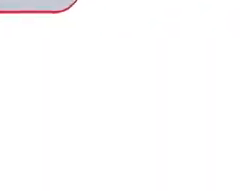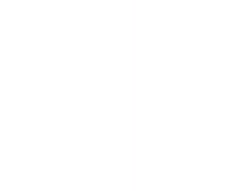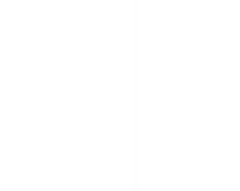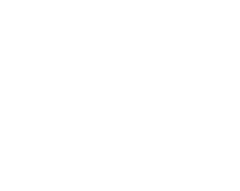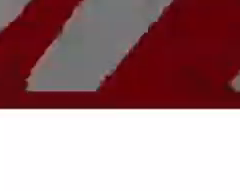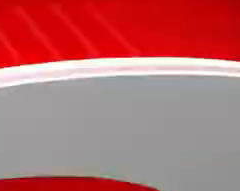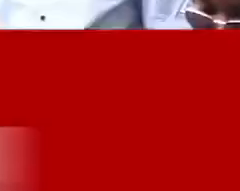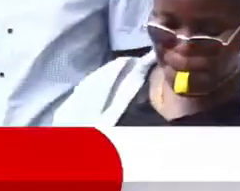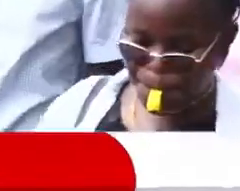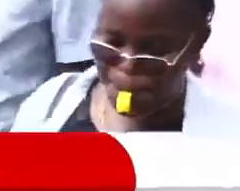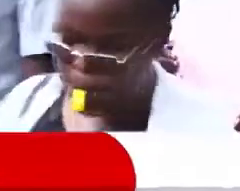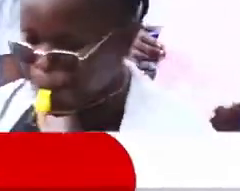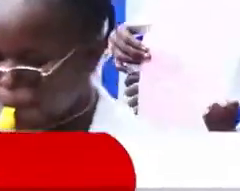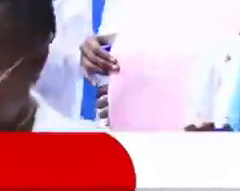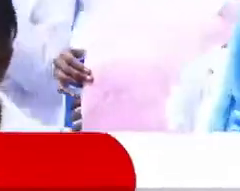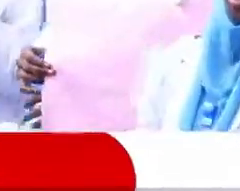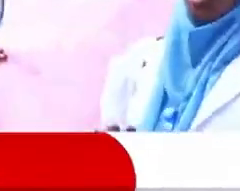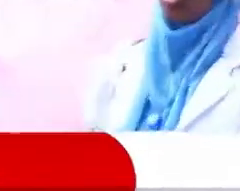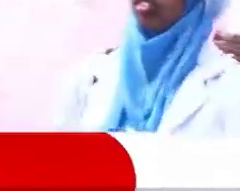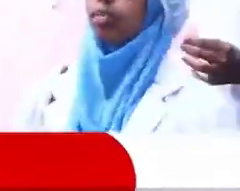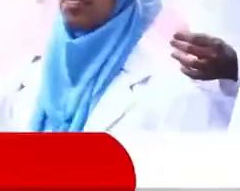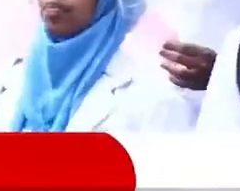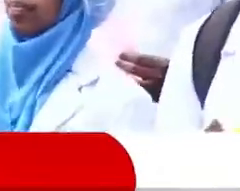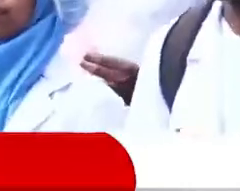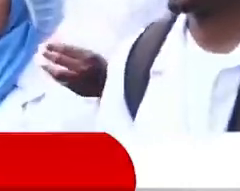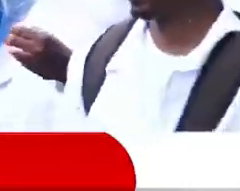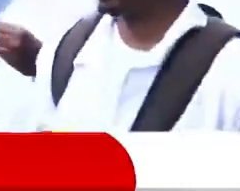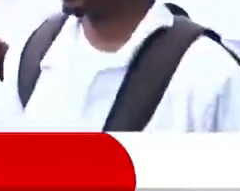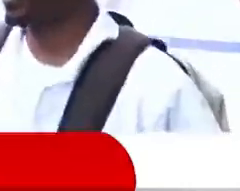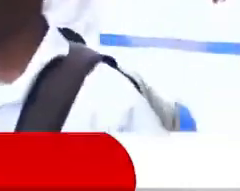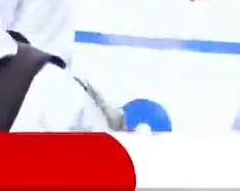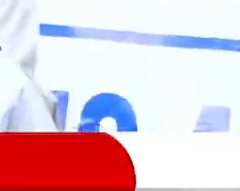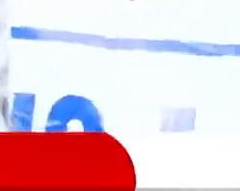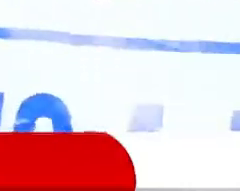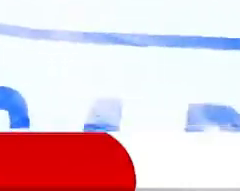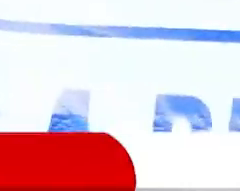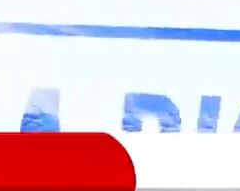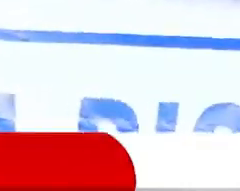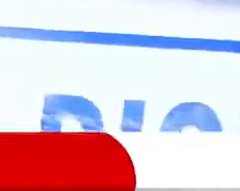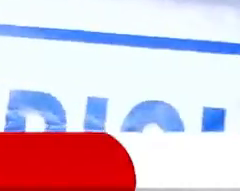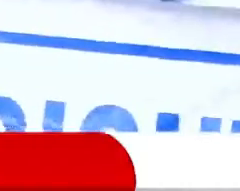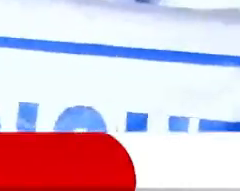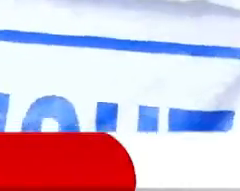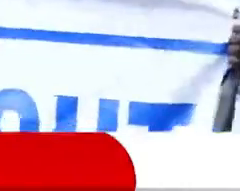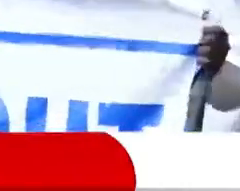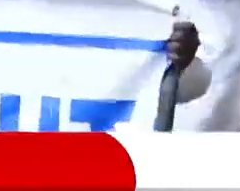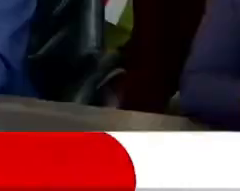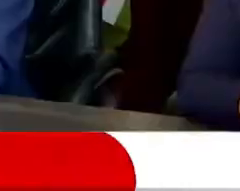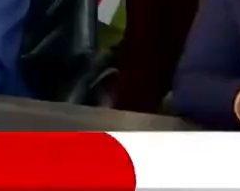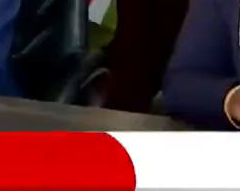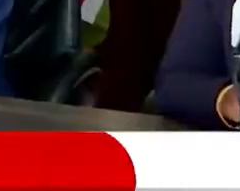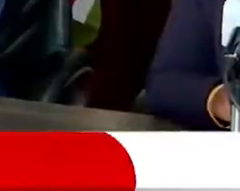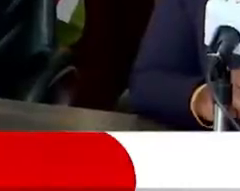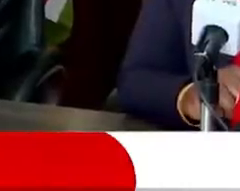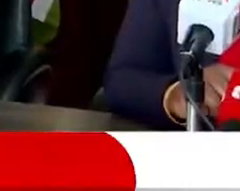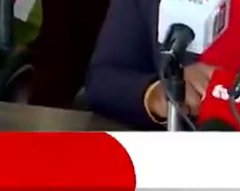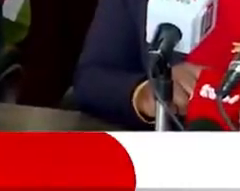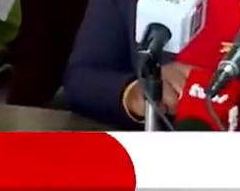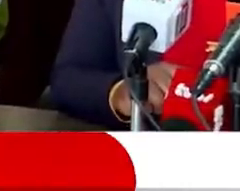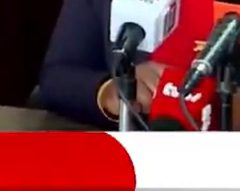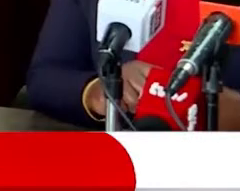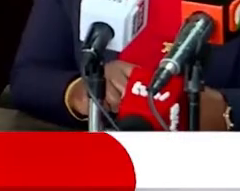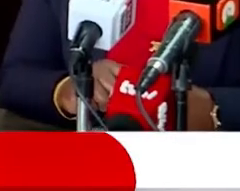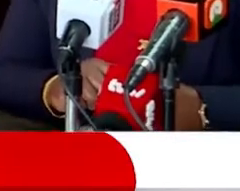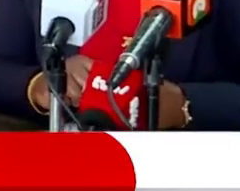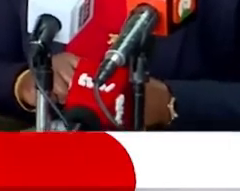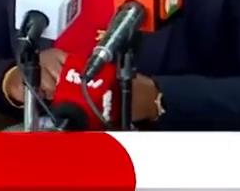Tonight, the doctors' strike is still on. This is happening despite negotiations between